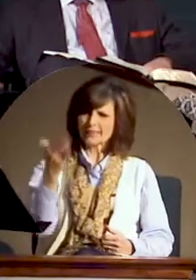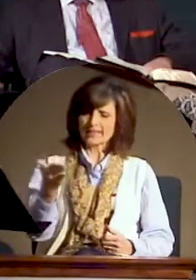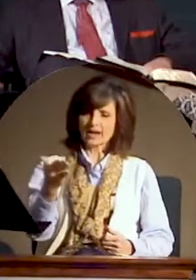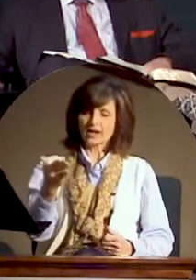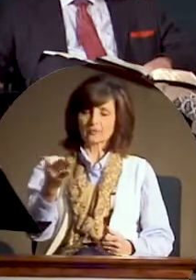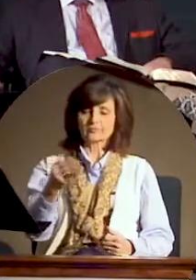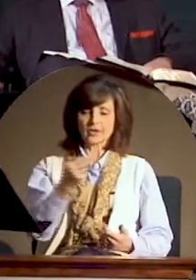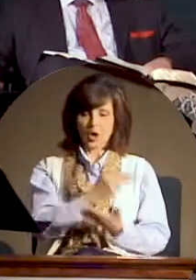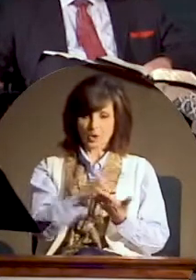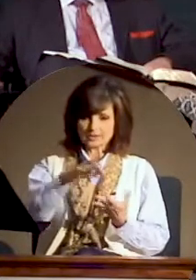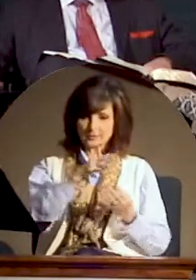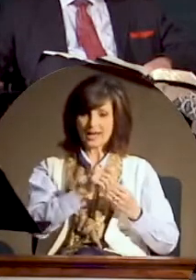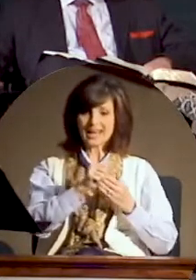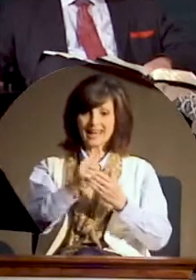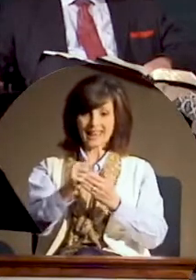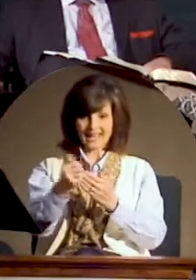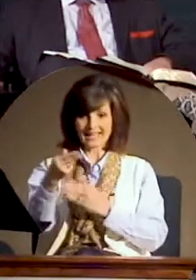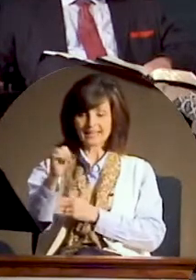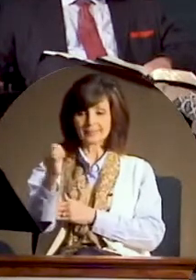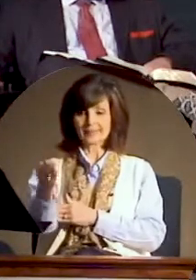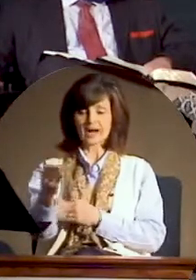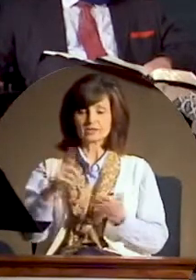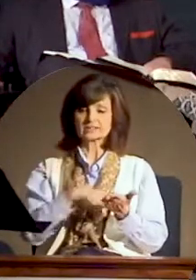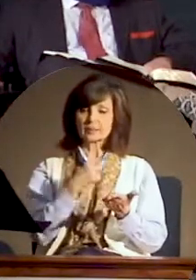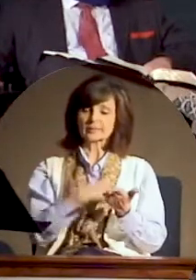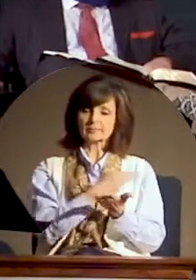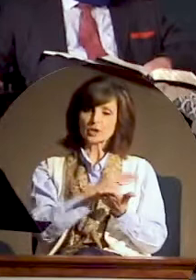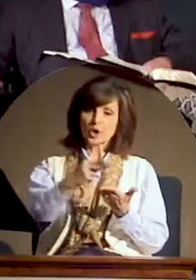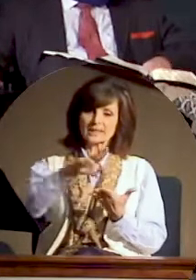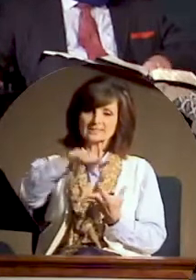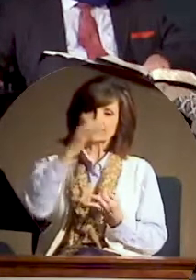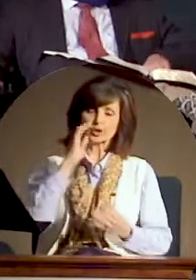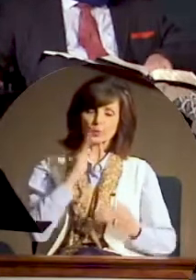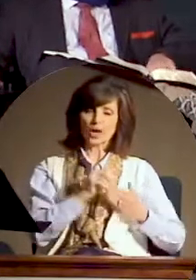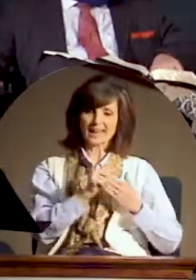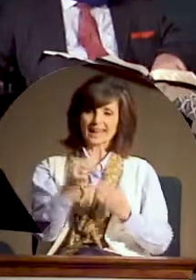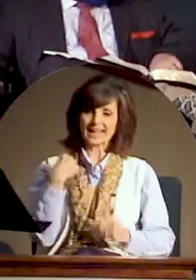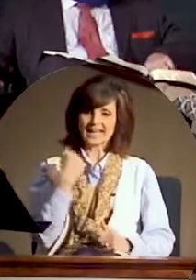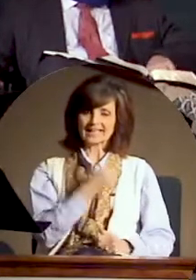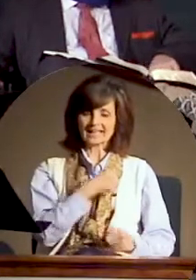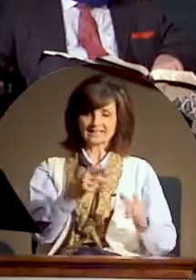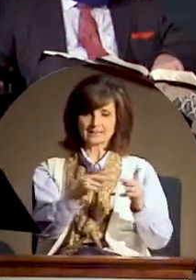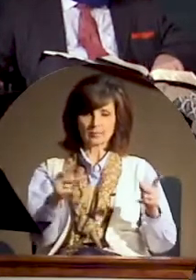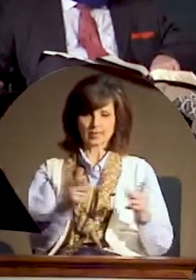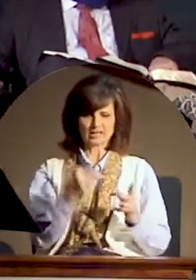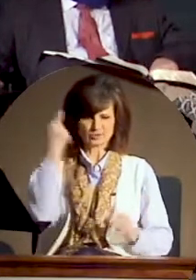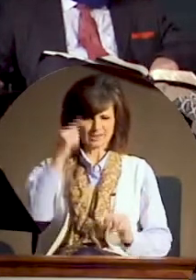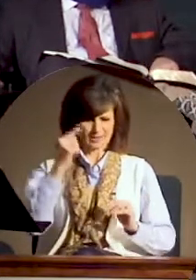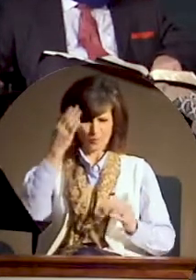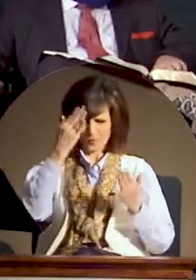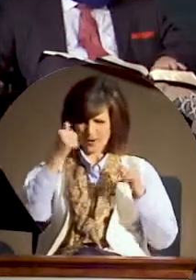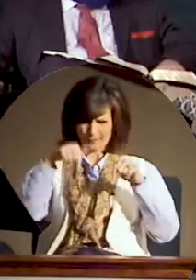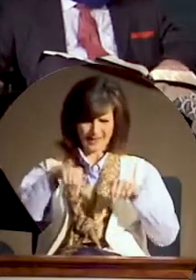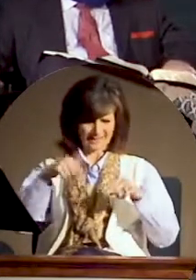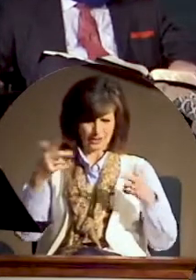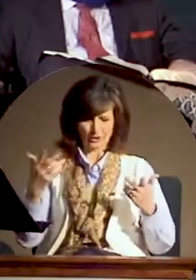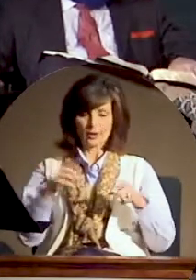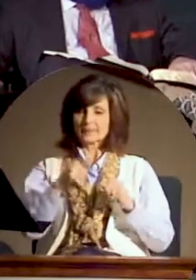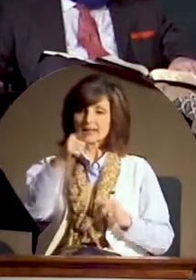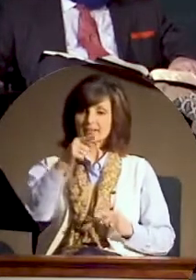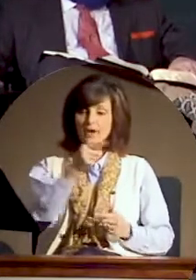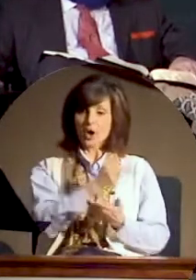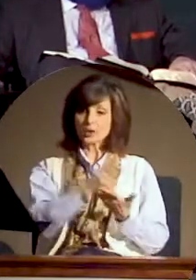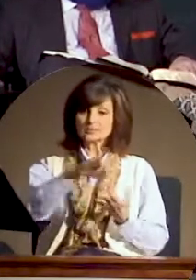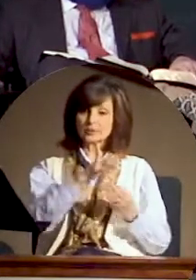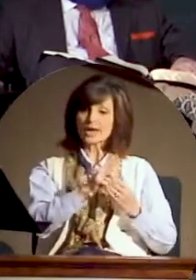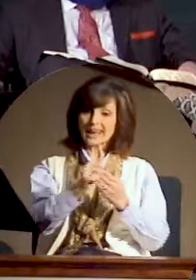of God's led him there. You know, sometimes the Spirit of God will lead you into some places that you wonder, how in the world did you get there? But the Spirit of God led him there.